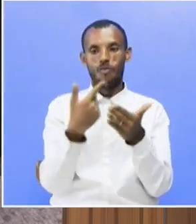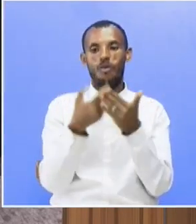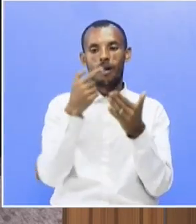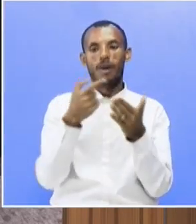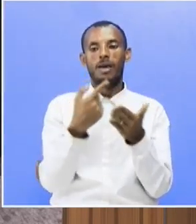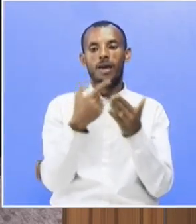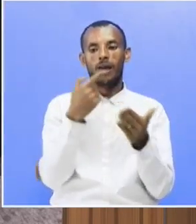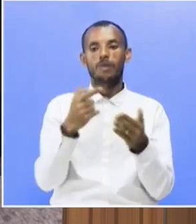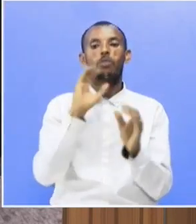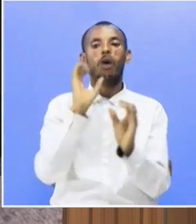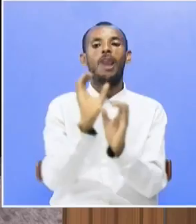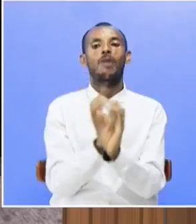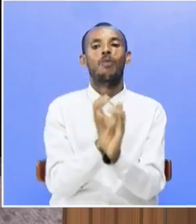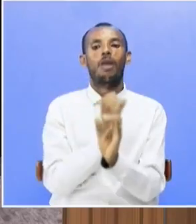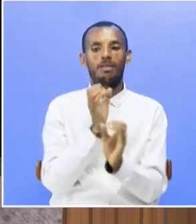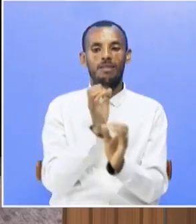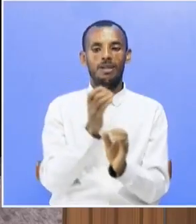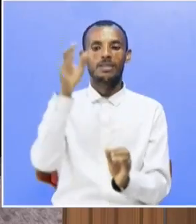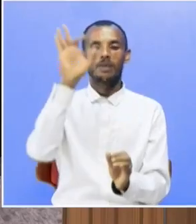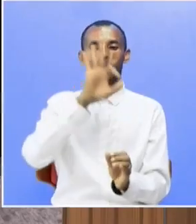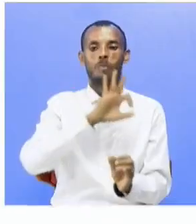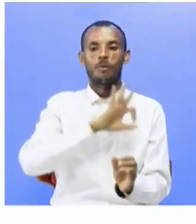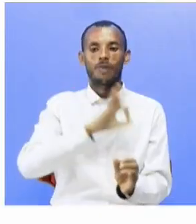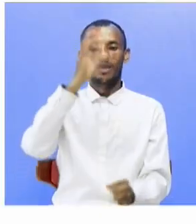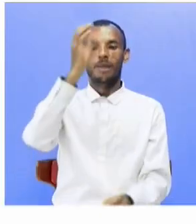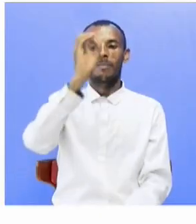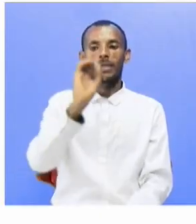to calculate the profit percent,